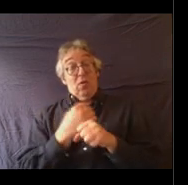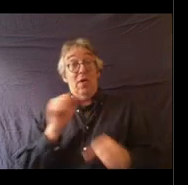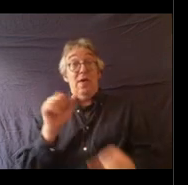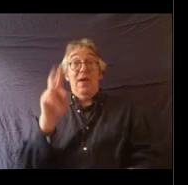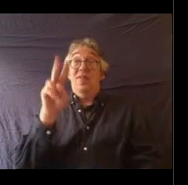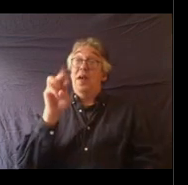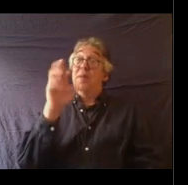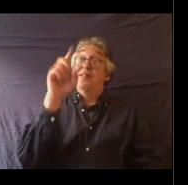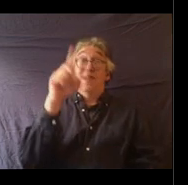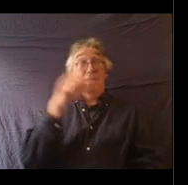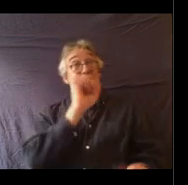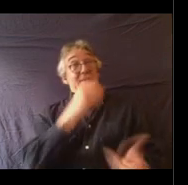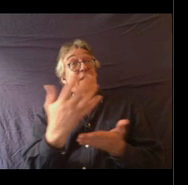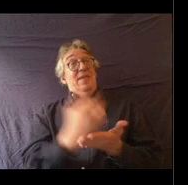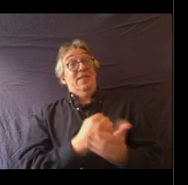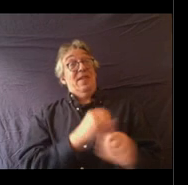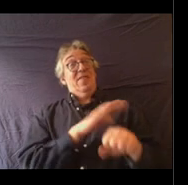time.